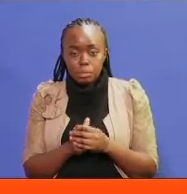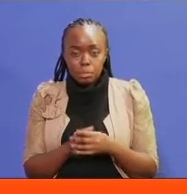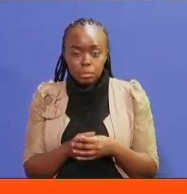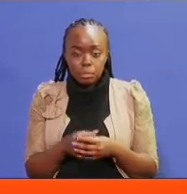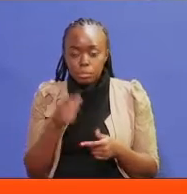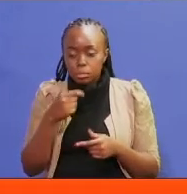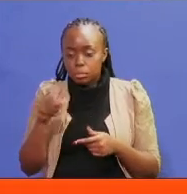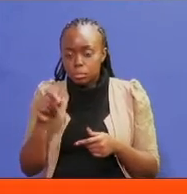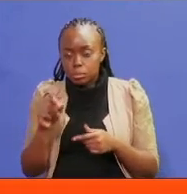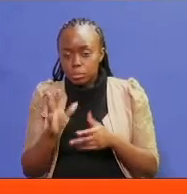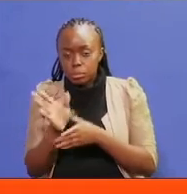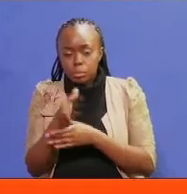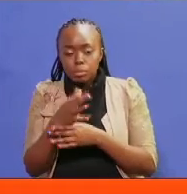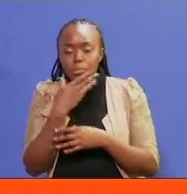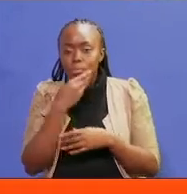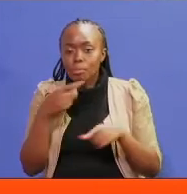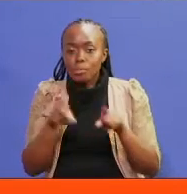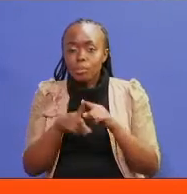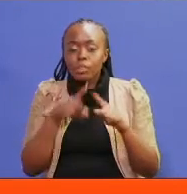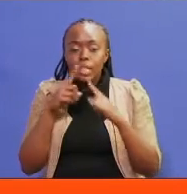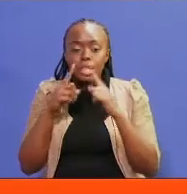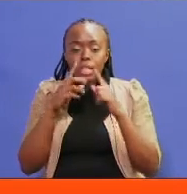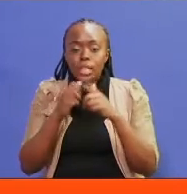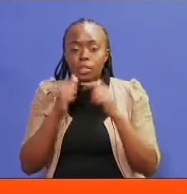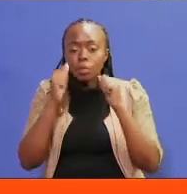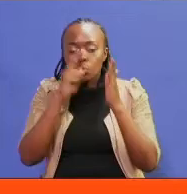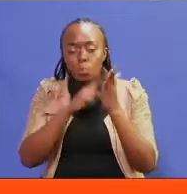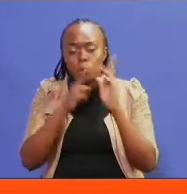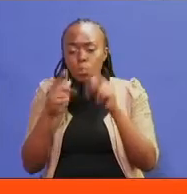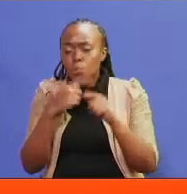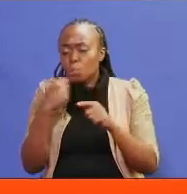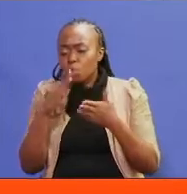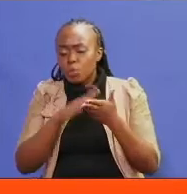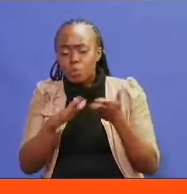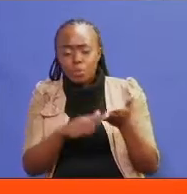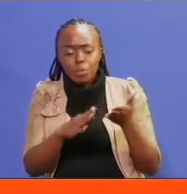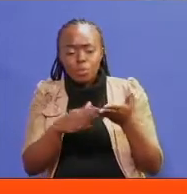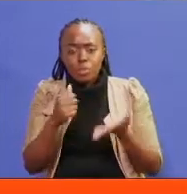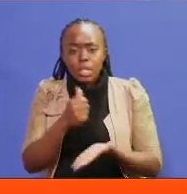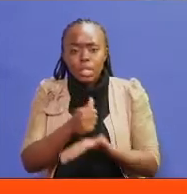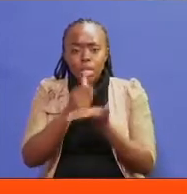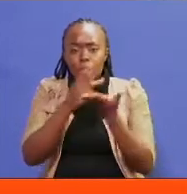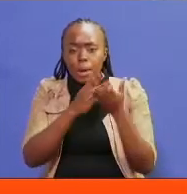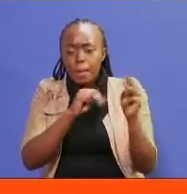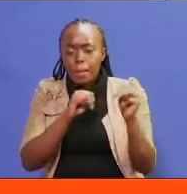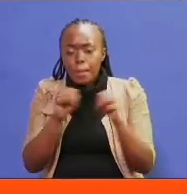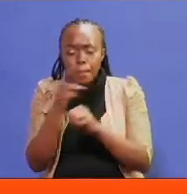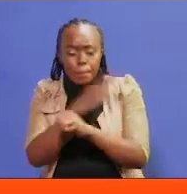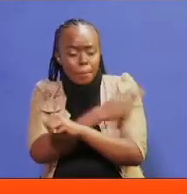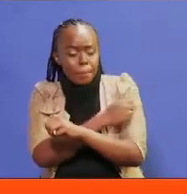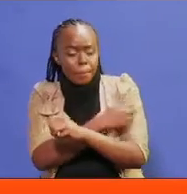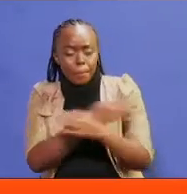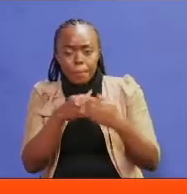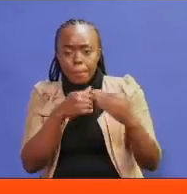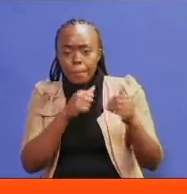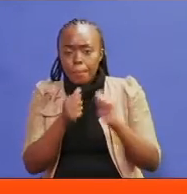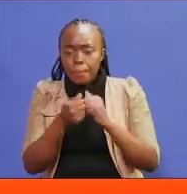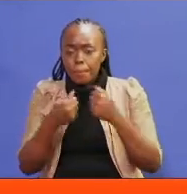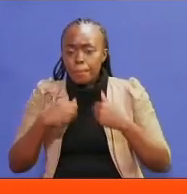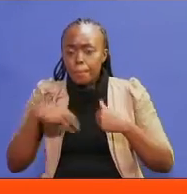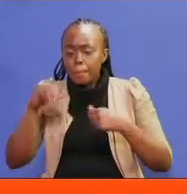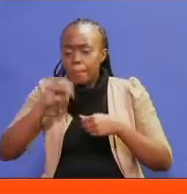The fishermen alerted Kenyan Navy soldiers, who quickly responded, taking them to a Watamu dispensary before rushing them to